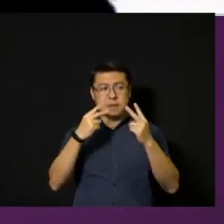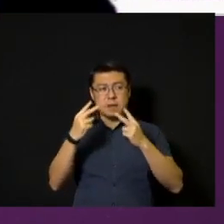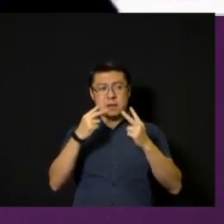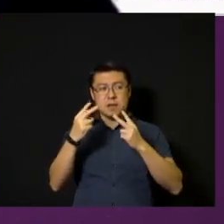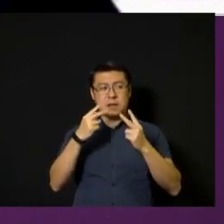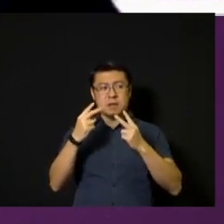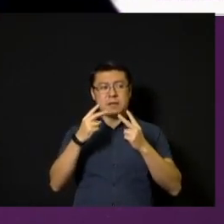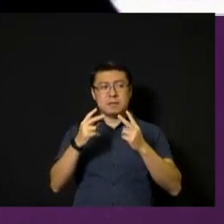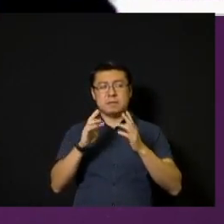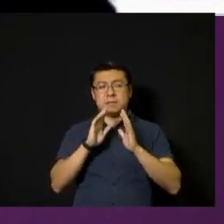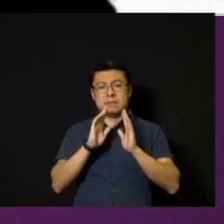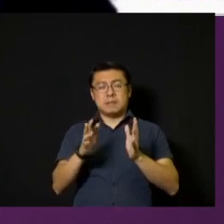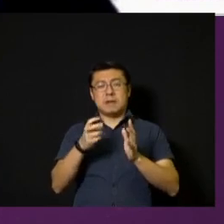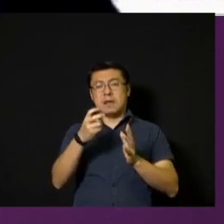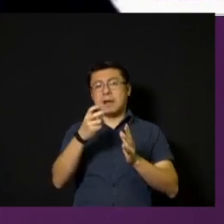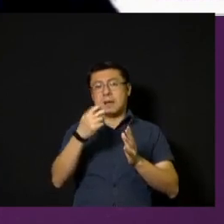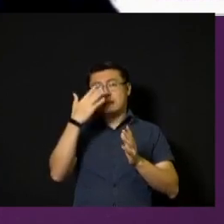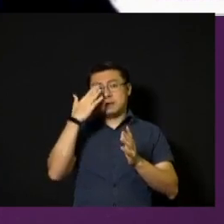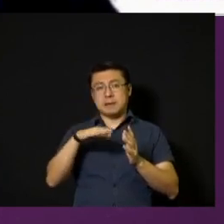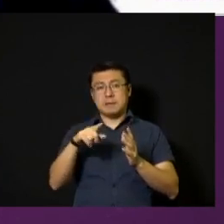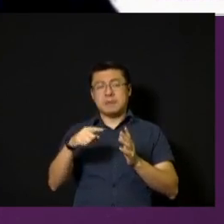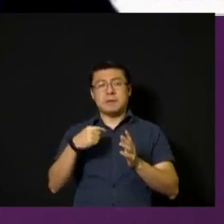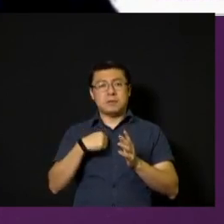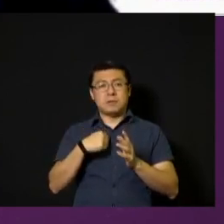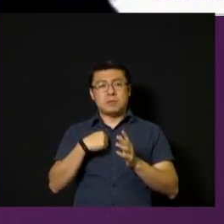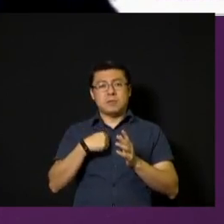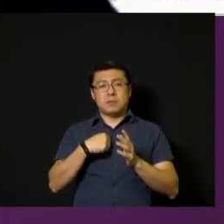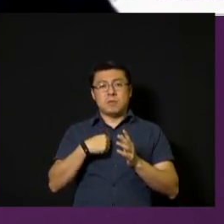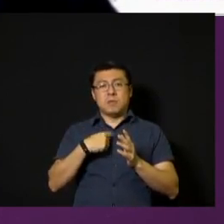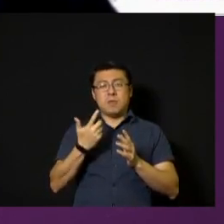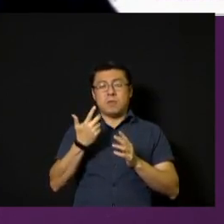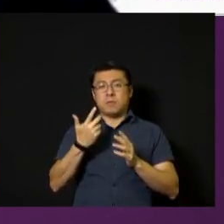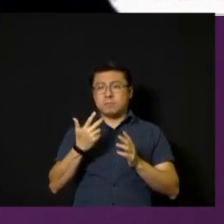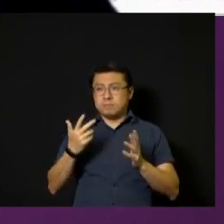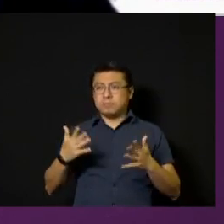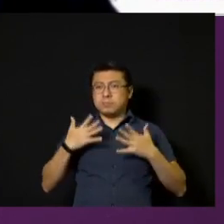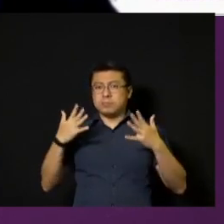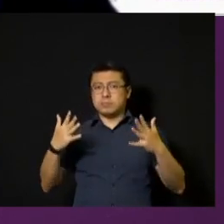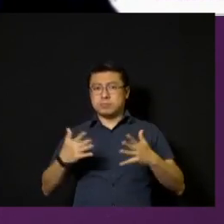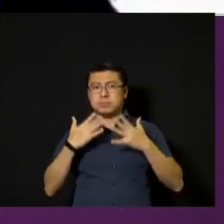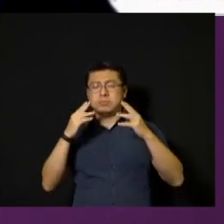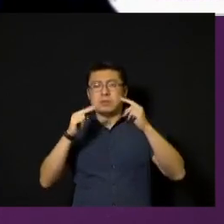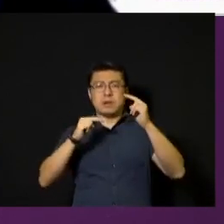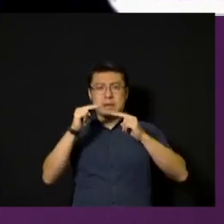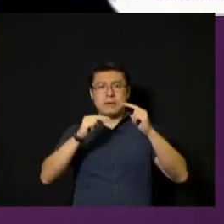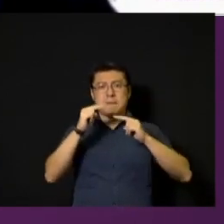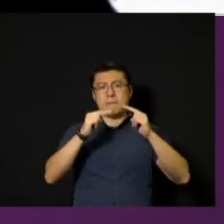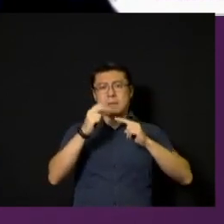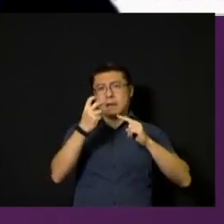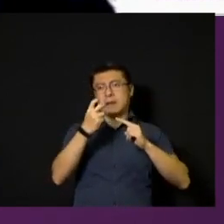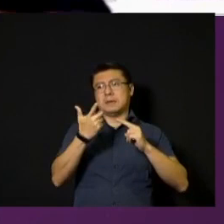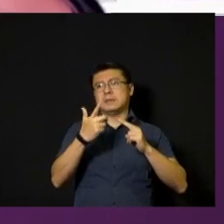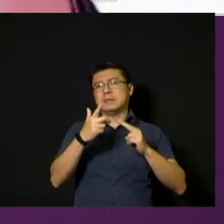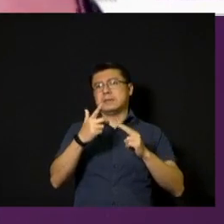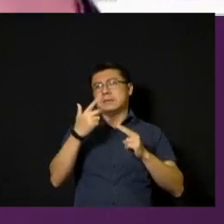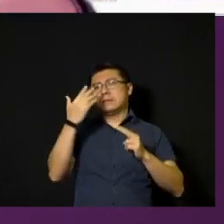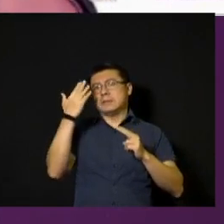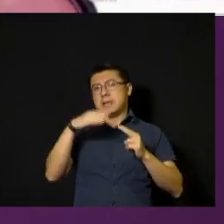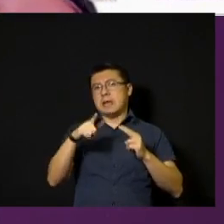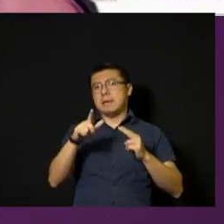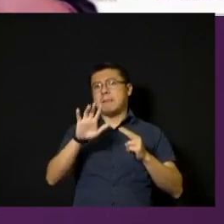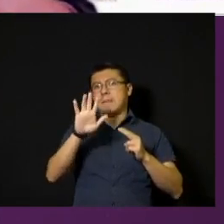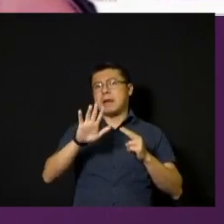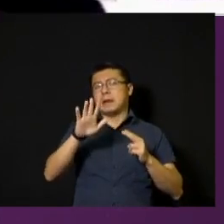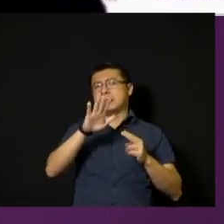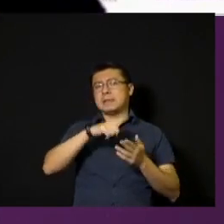program, I want to live this. I'm pushing myself to go to other levels. Therefore, you're going to be in